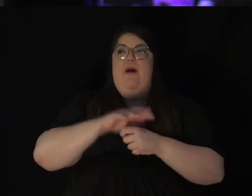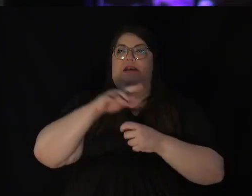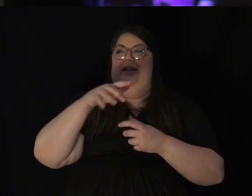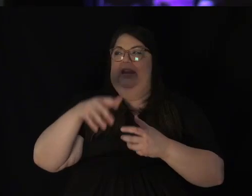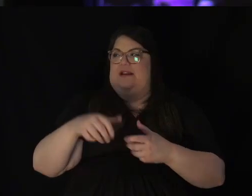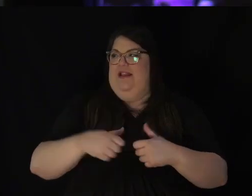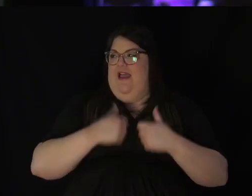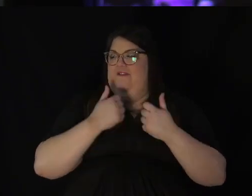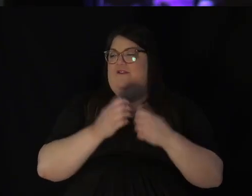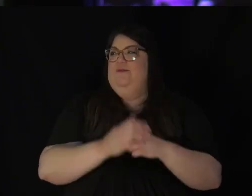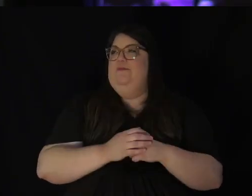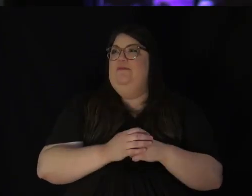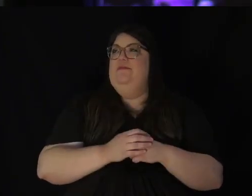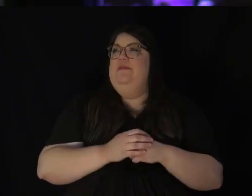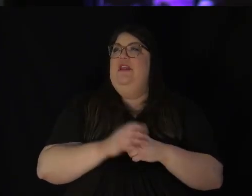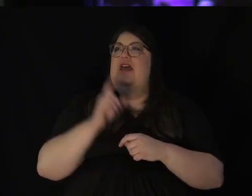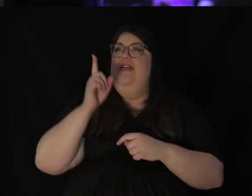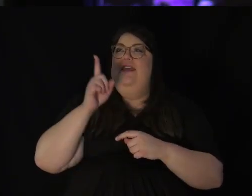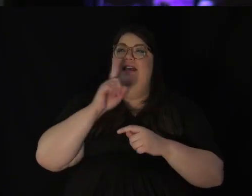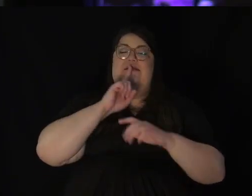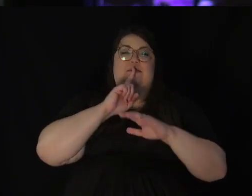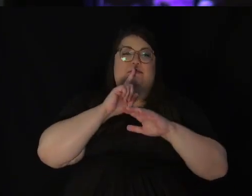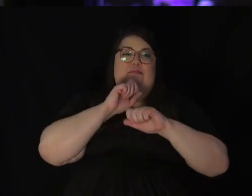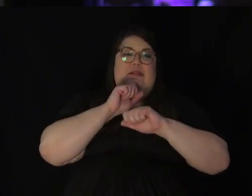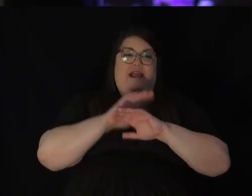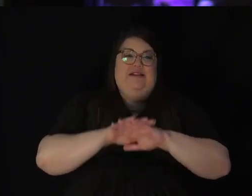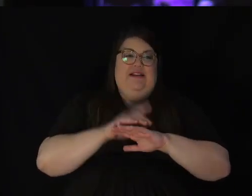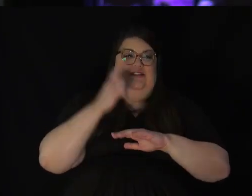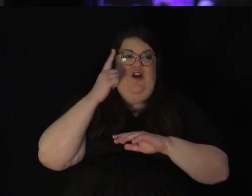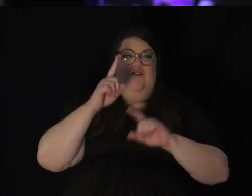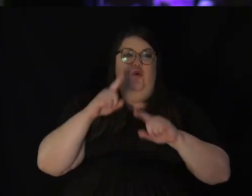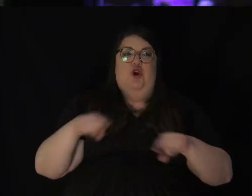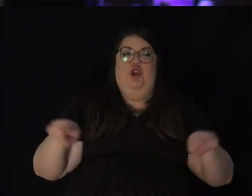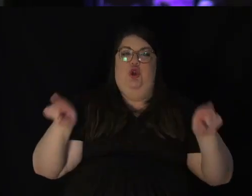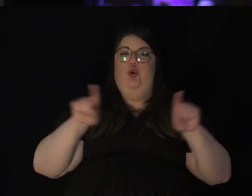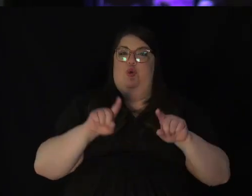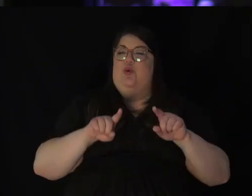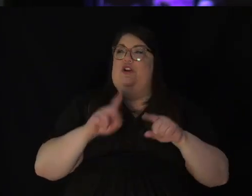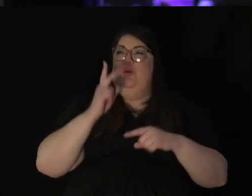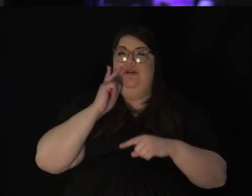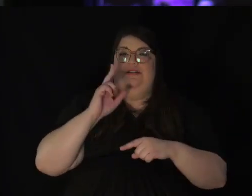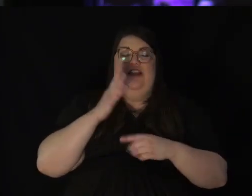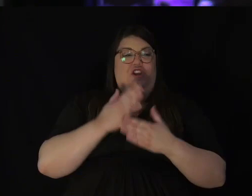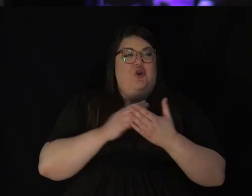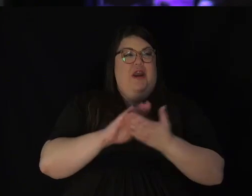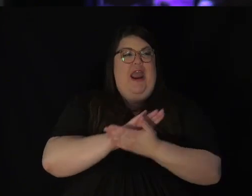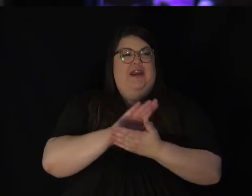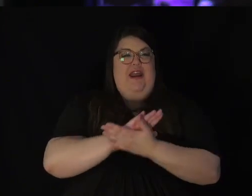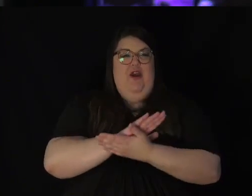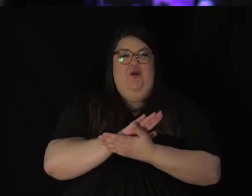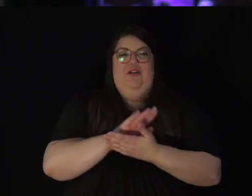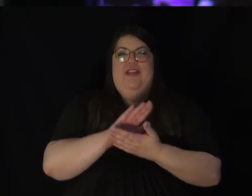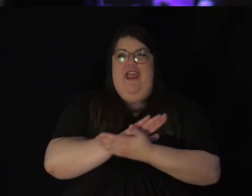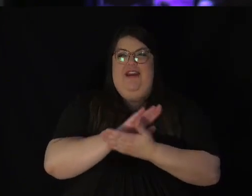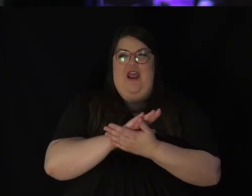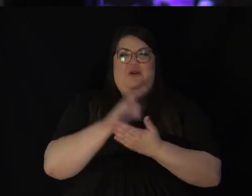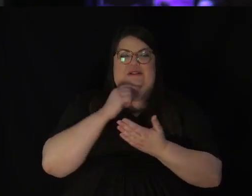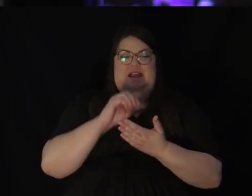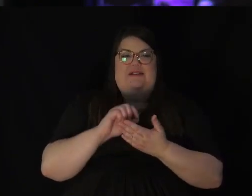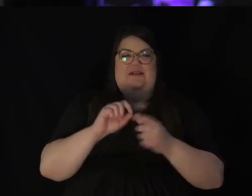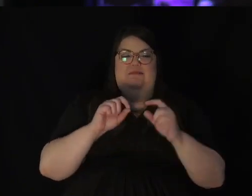personal. These blessings are for you. Do you see in your handout there how I bolded